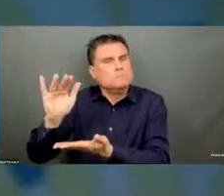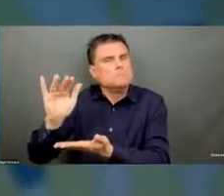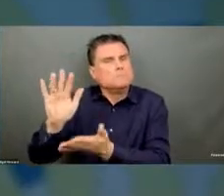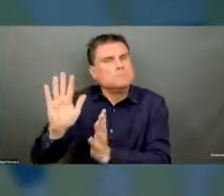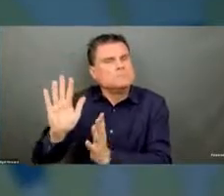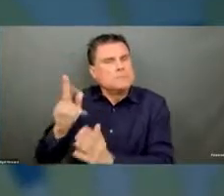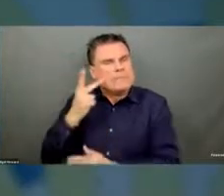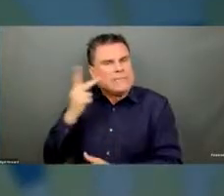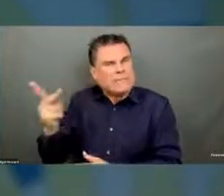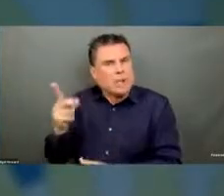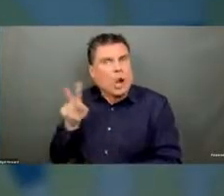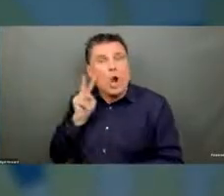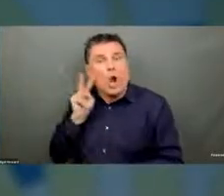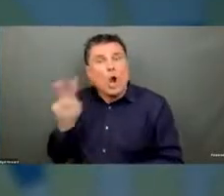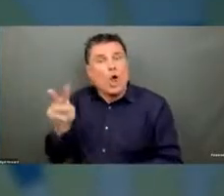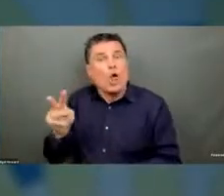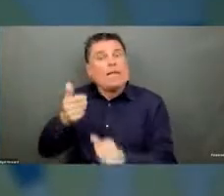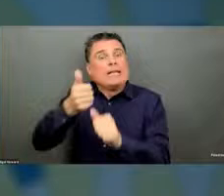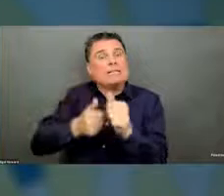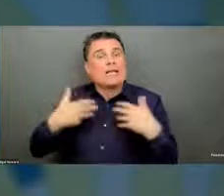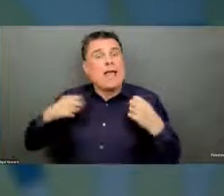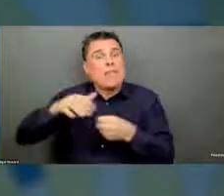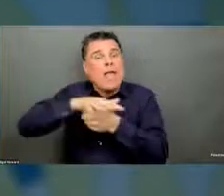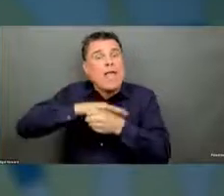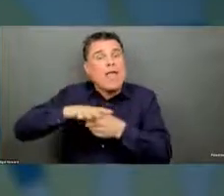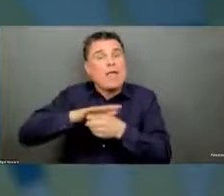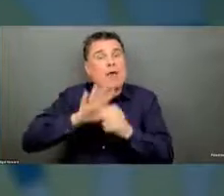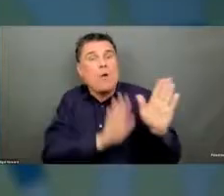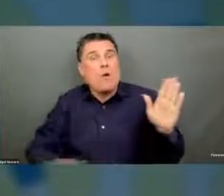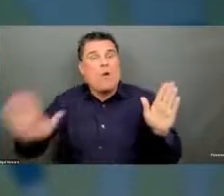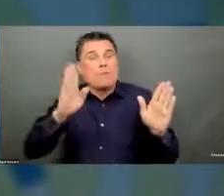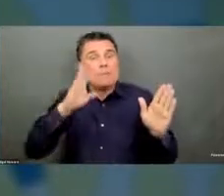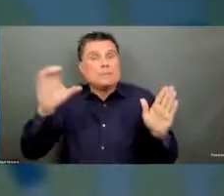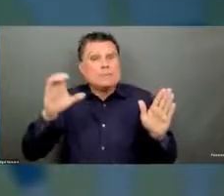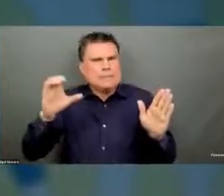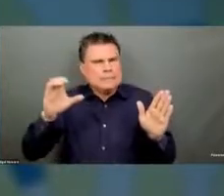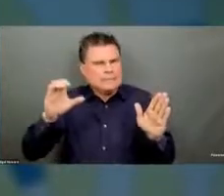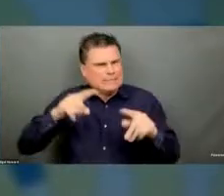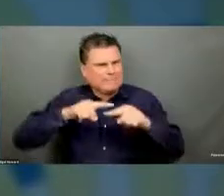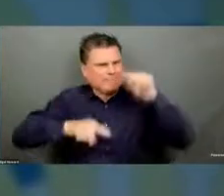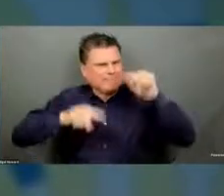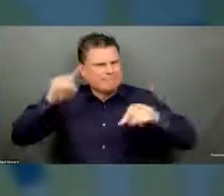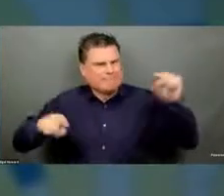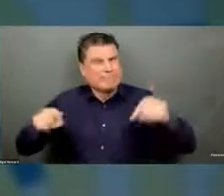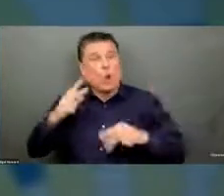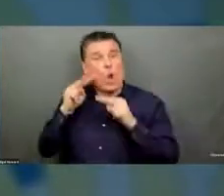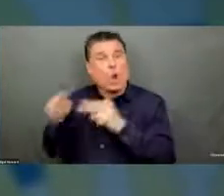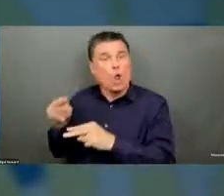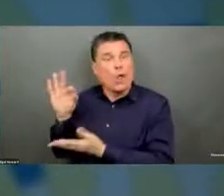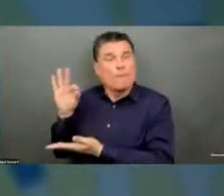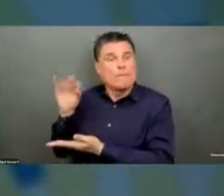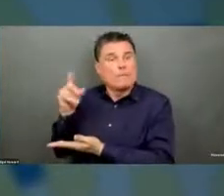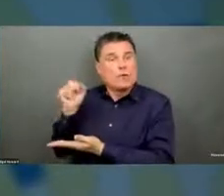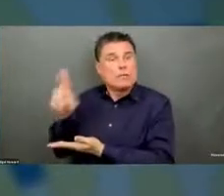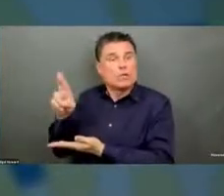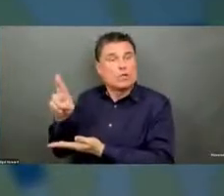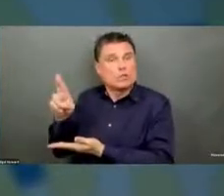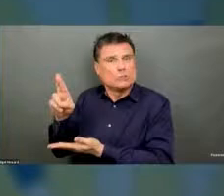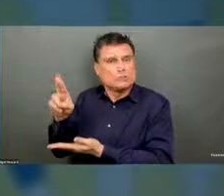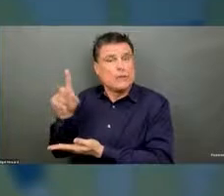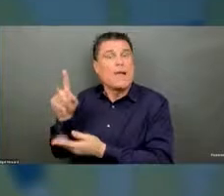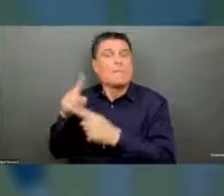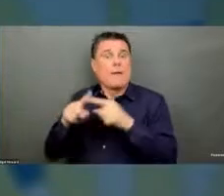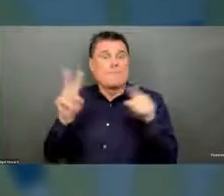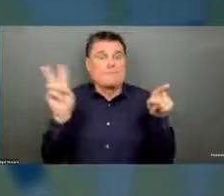that in Fraser Health and Vancouver Coastal, where access to testing was ramped up and was quite available